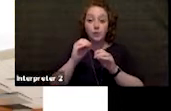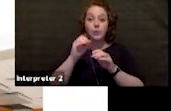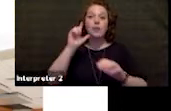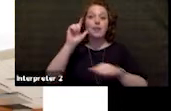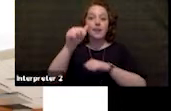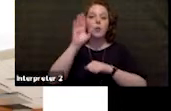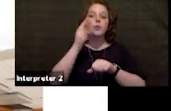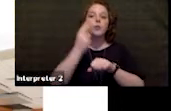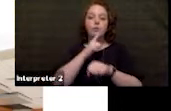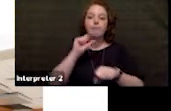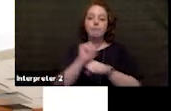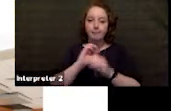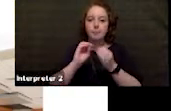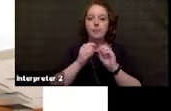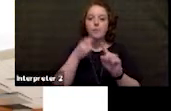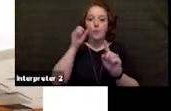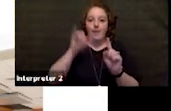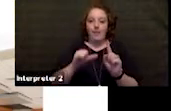Absolutely. Thank you, Casey.